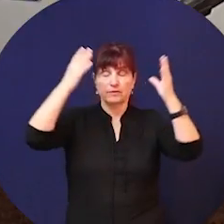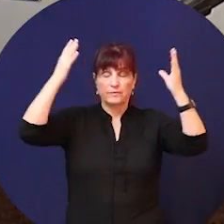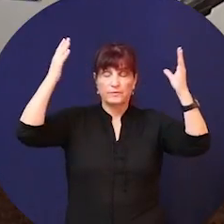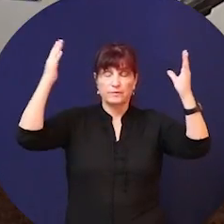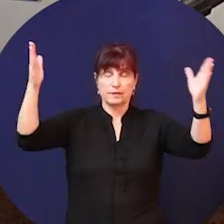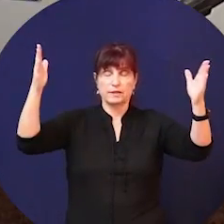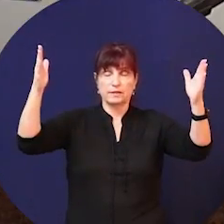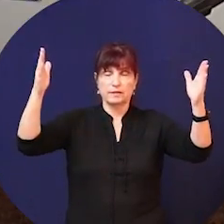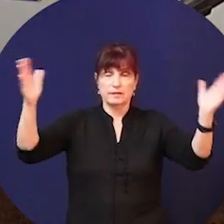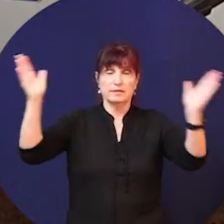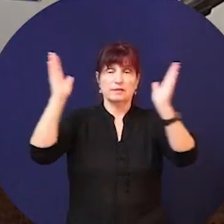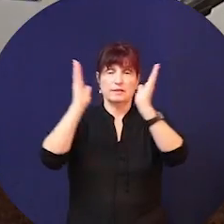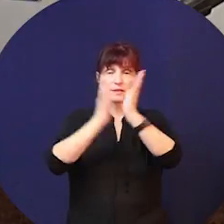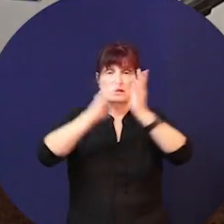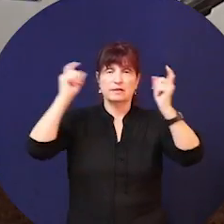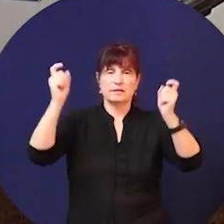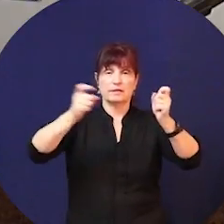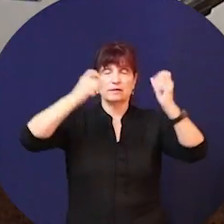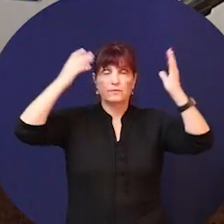alleluia.